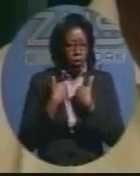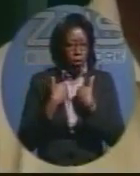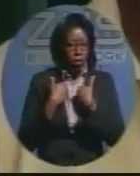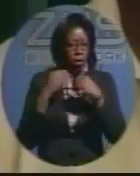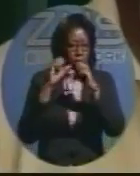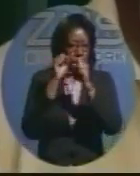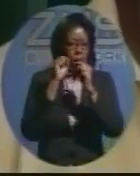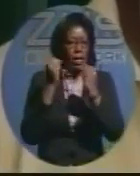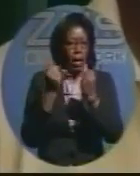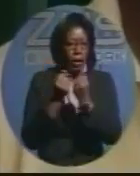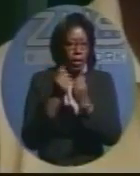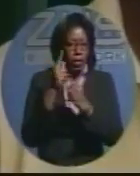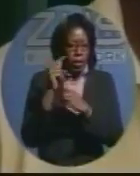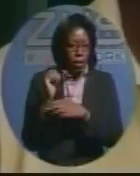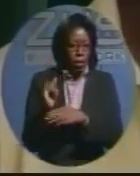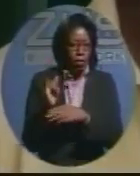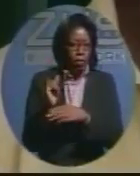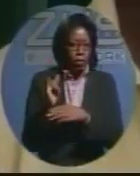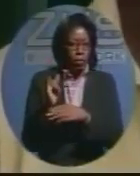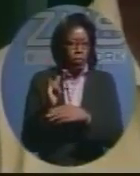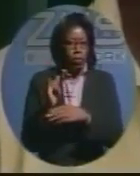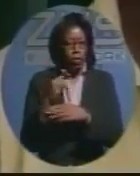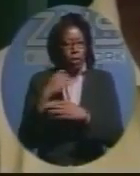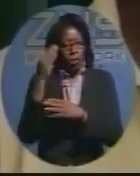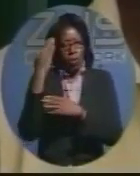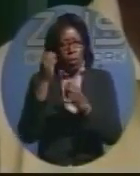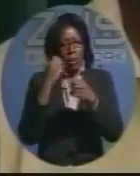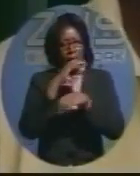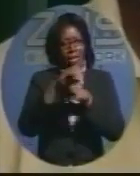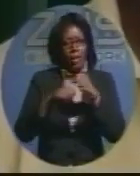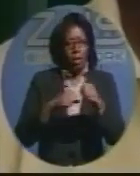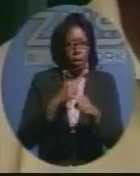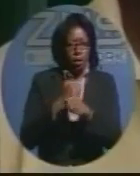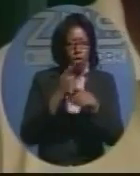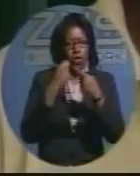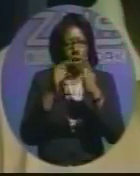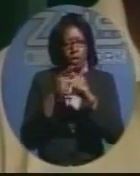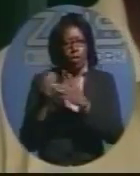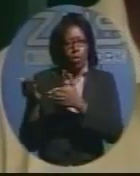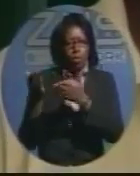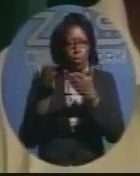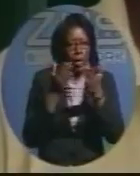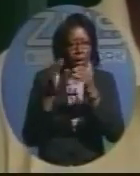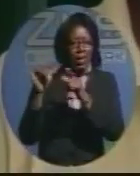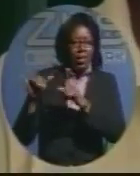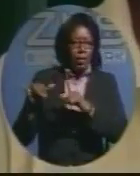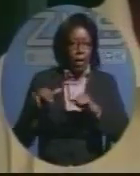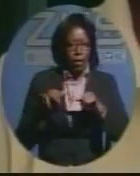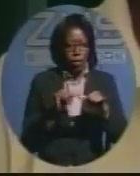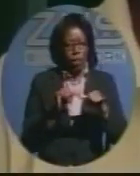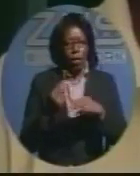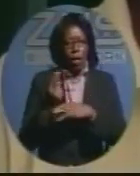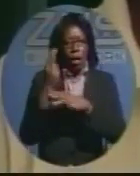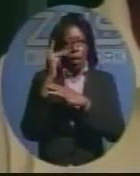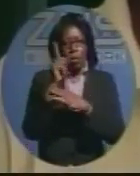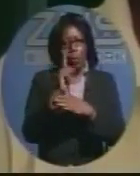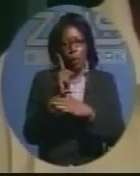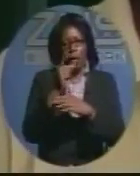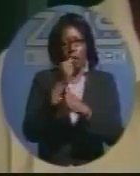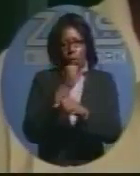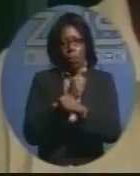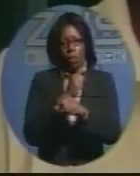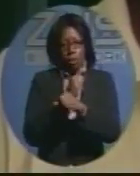horse surrey industry, and have been for many, many years, trying to bring the standard up to where